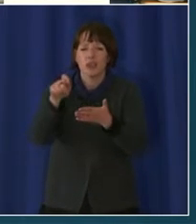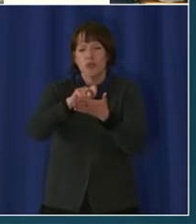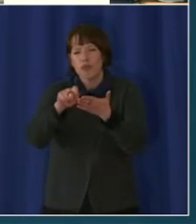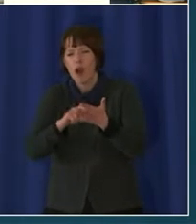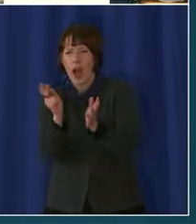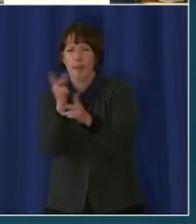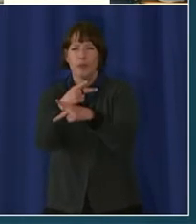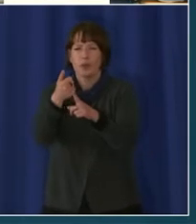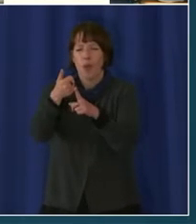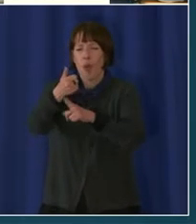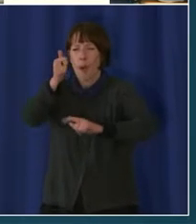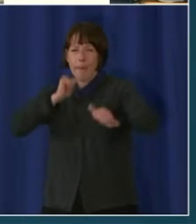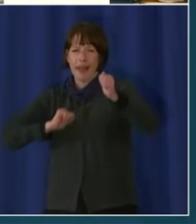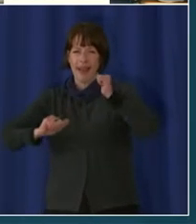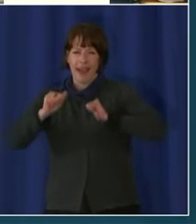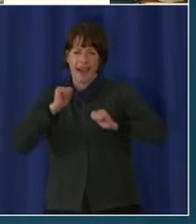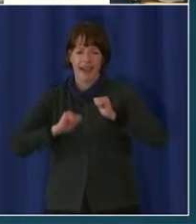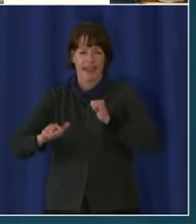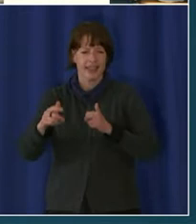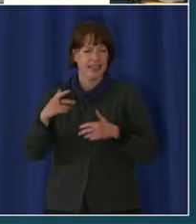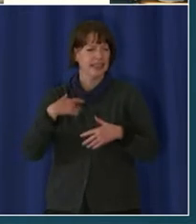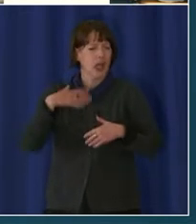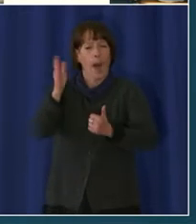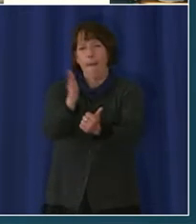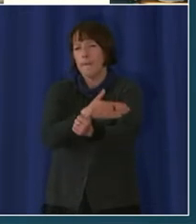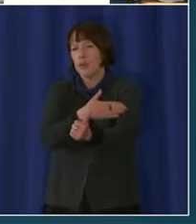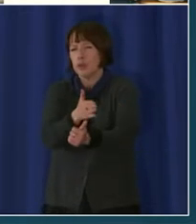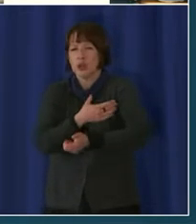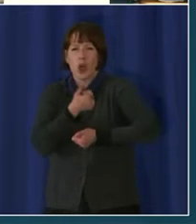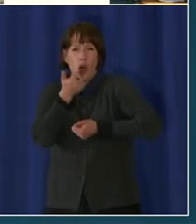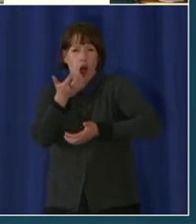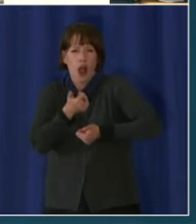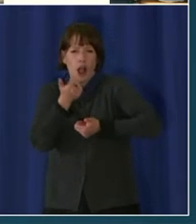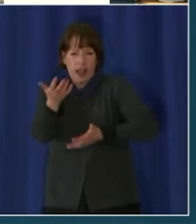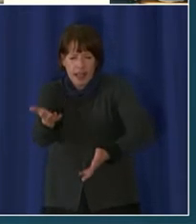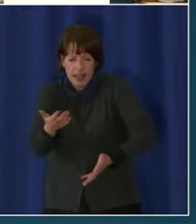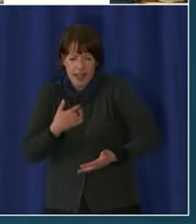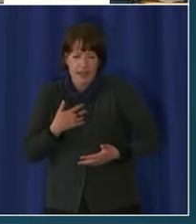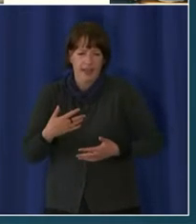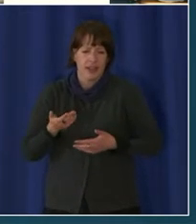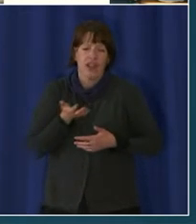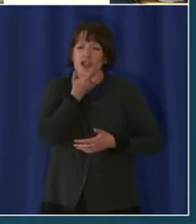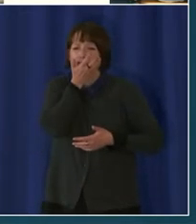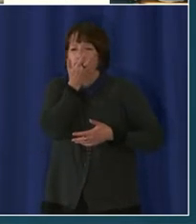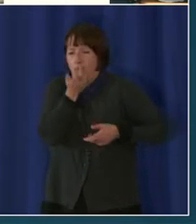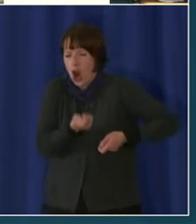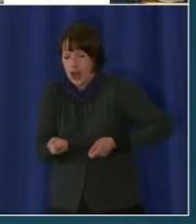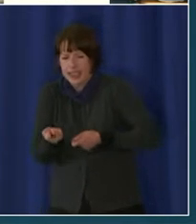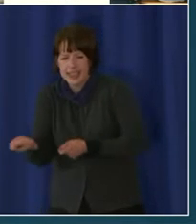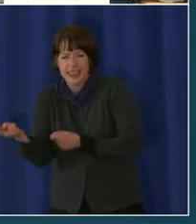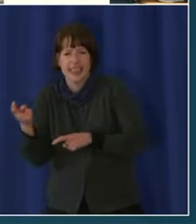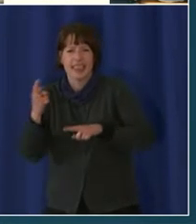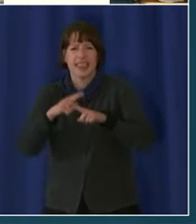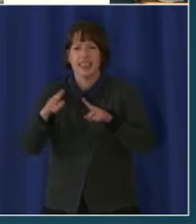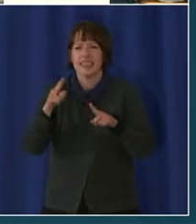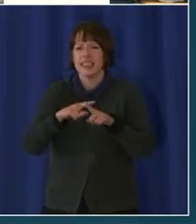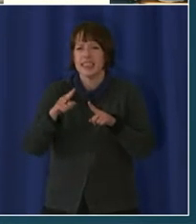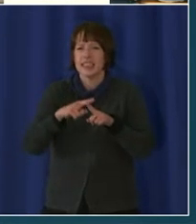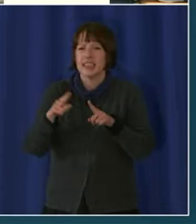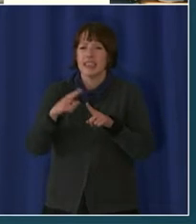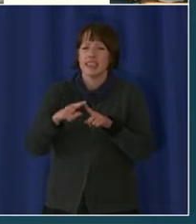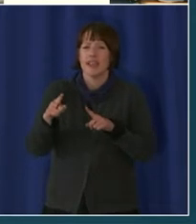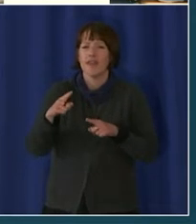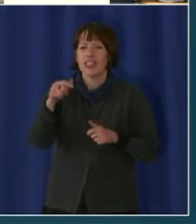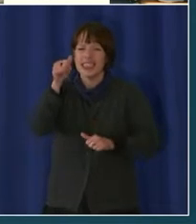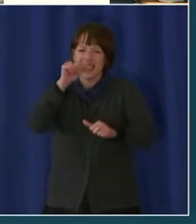and produce their own plays, put on musical performances, engage in gardening, do STEAM